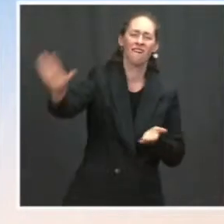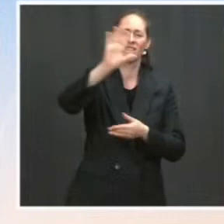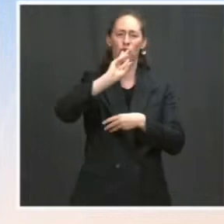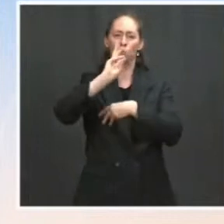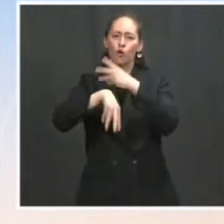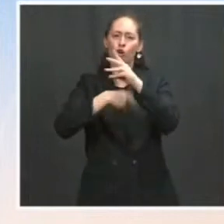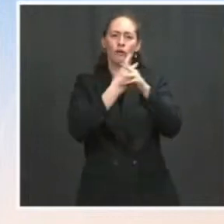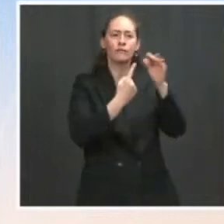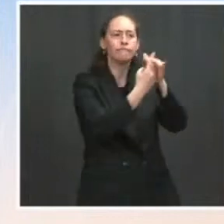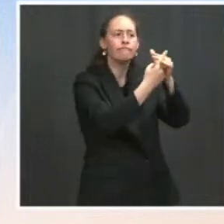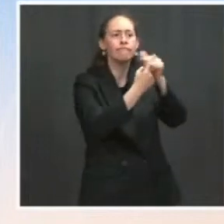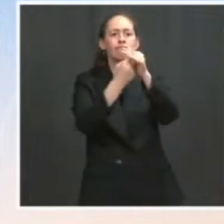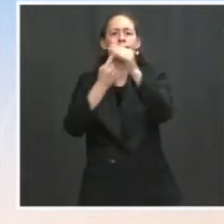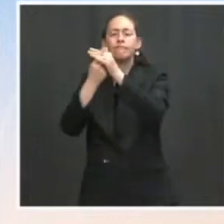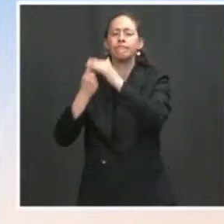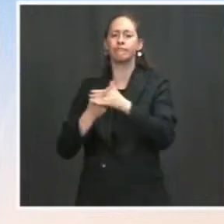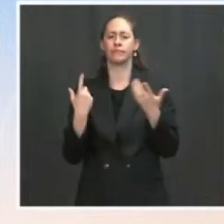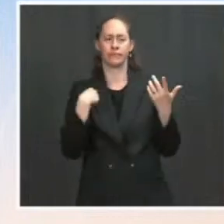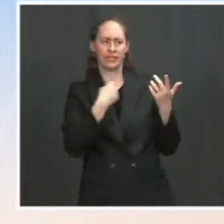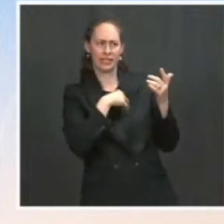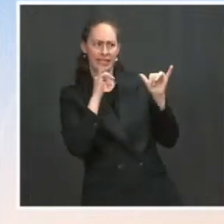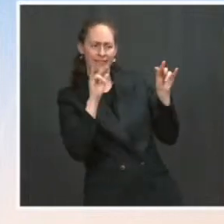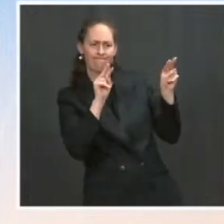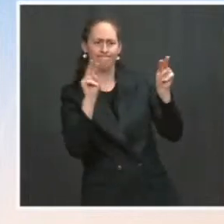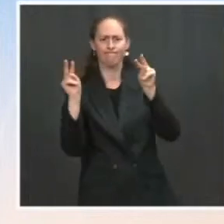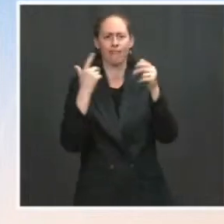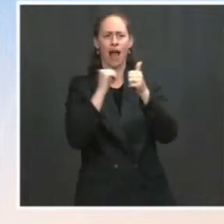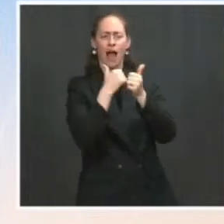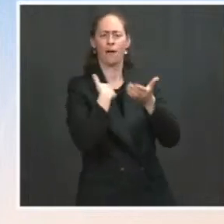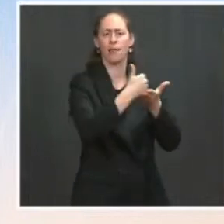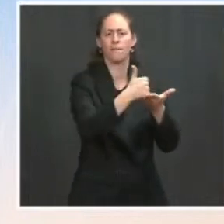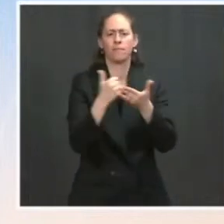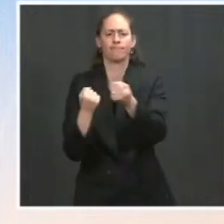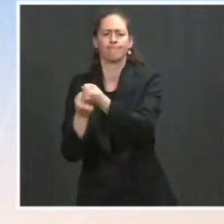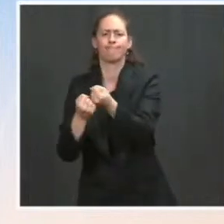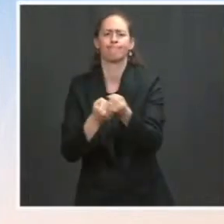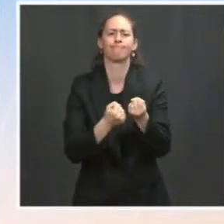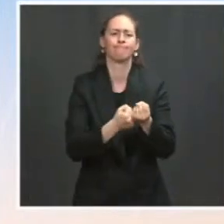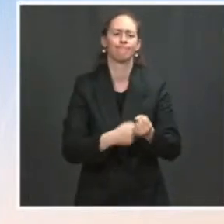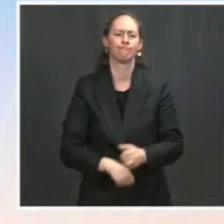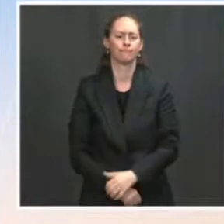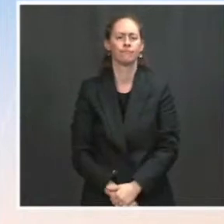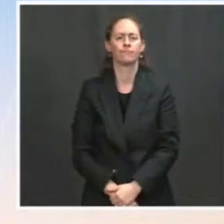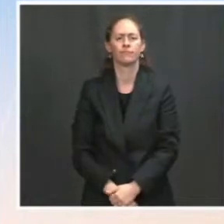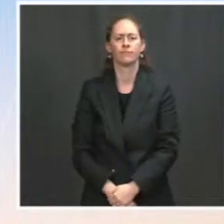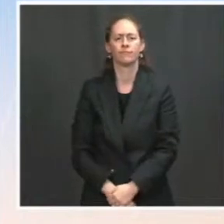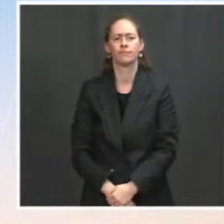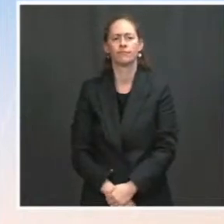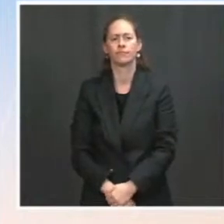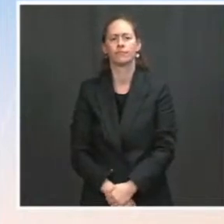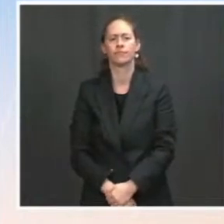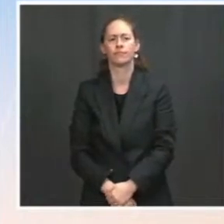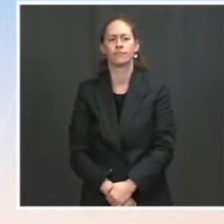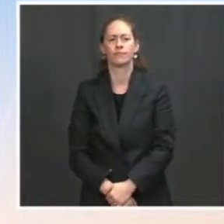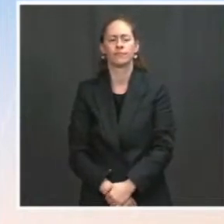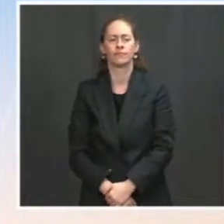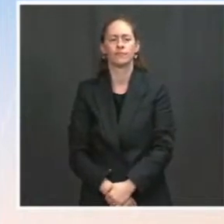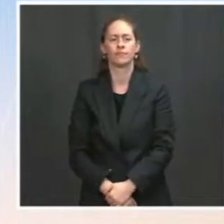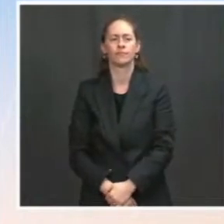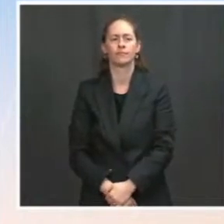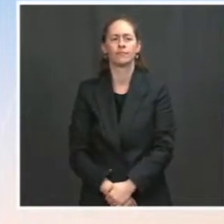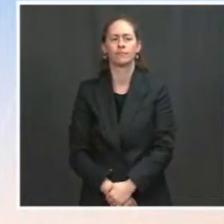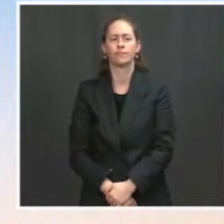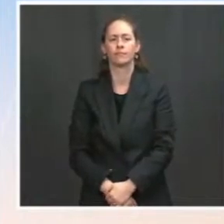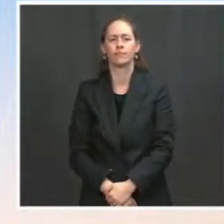used for payment in ransomware, the U.S. Treasury has also been leading international efforts, including driving development and adoption